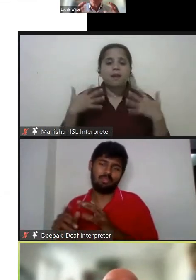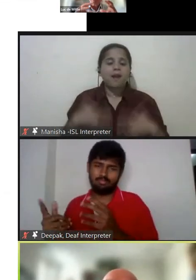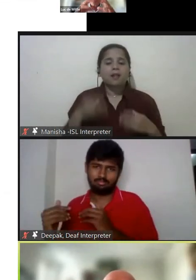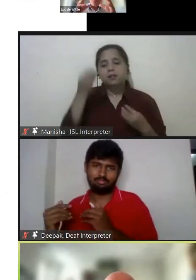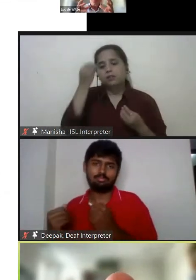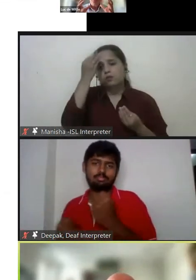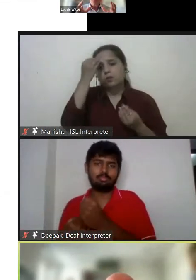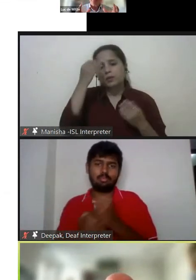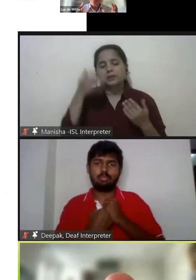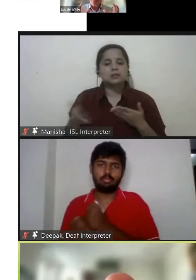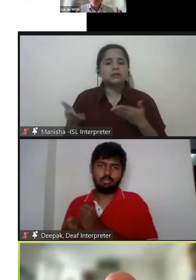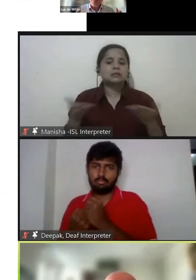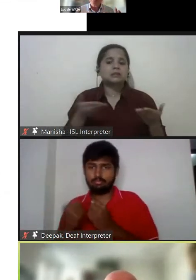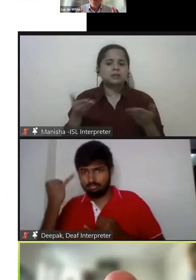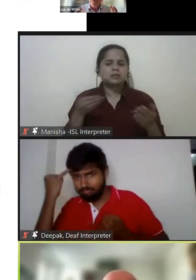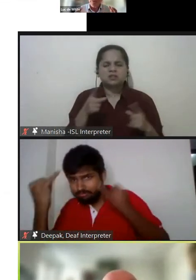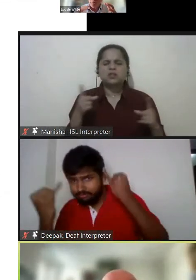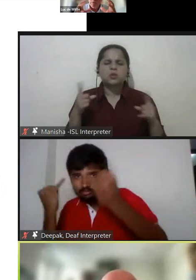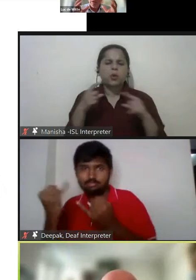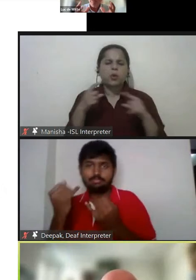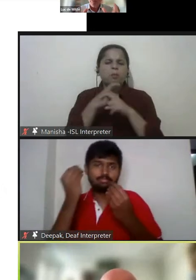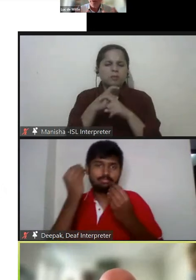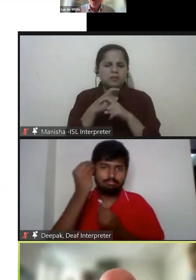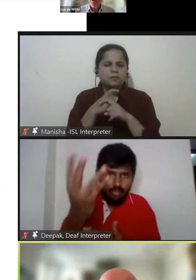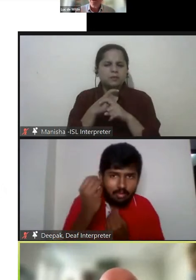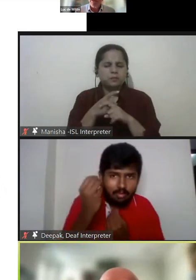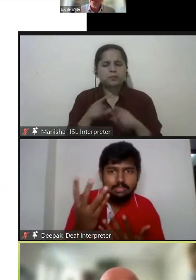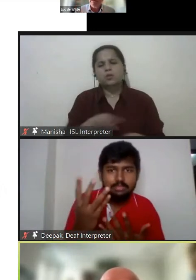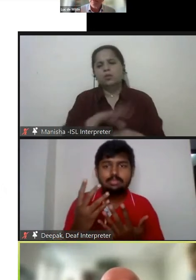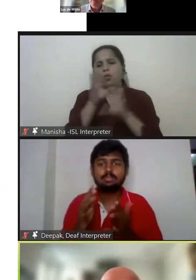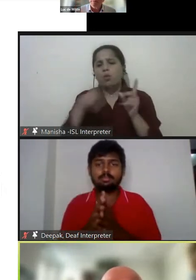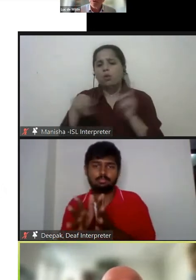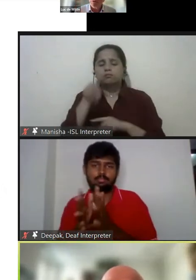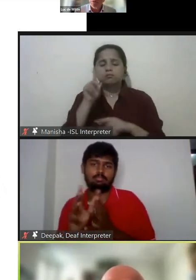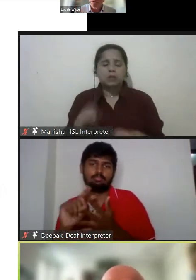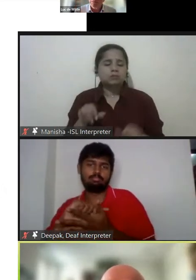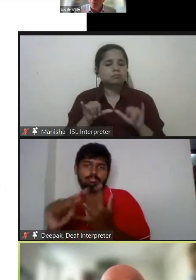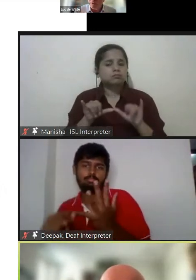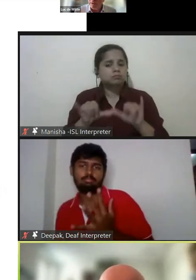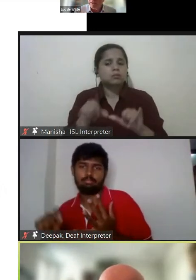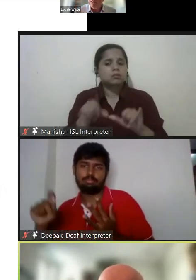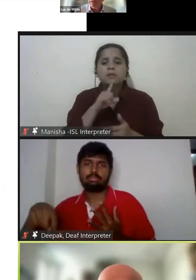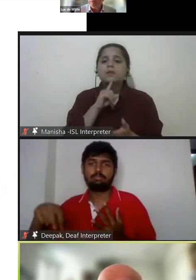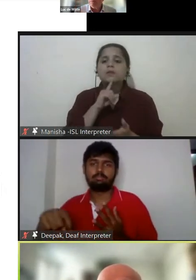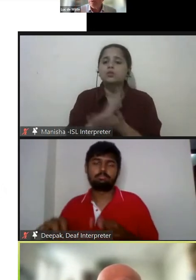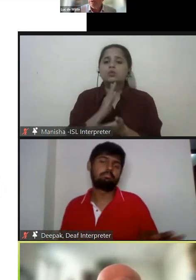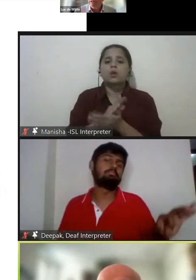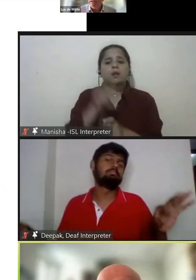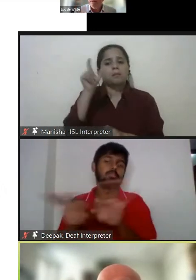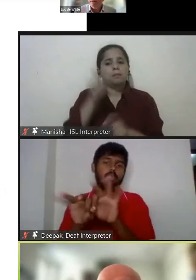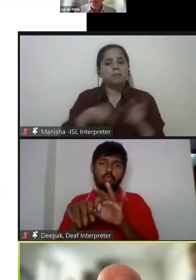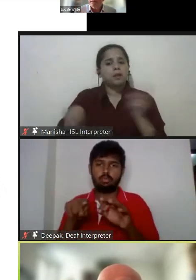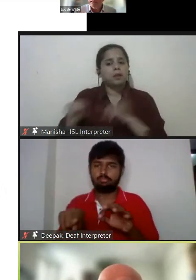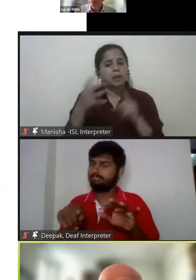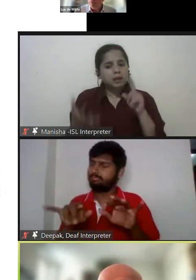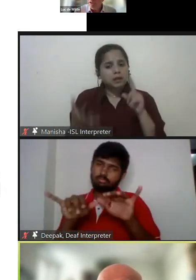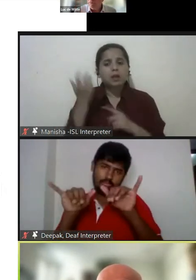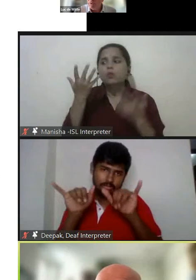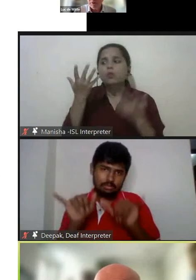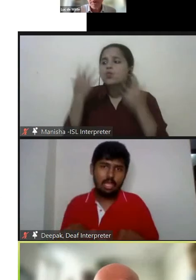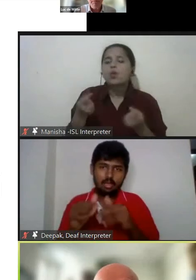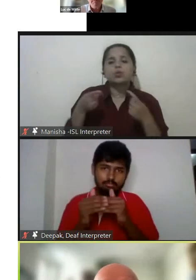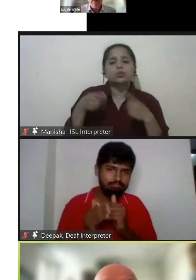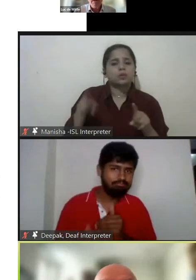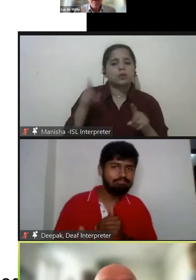So it is a quite complex thing that you all have to arrange to make sure that people get what they need and that it